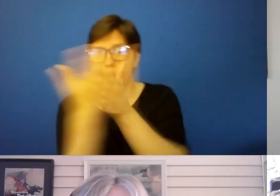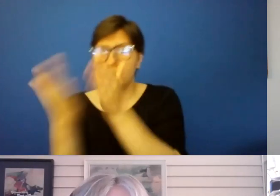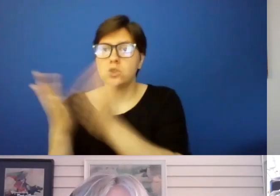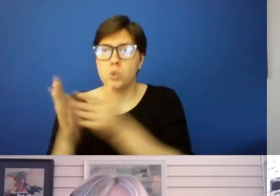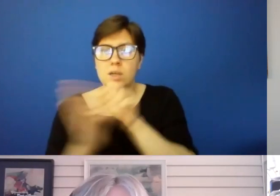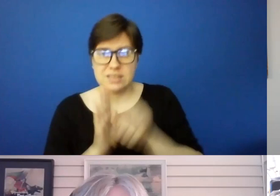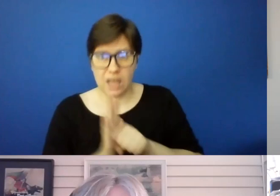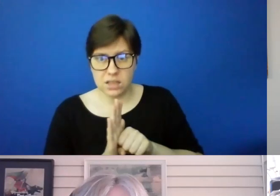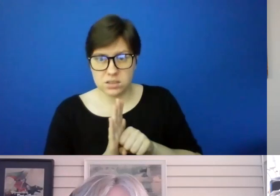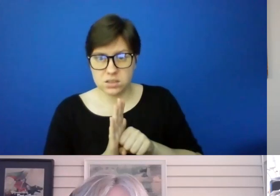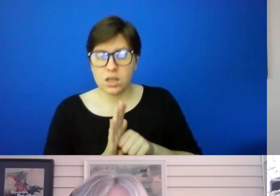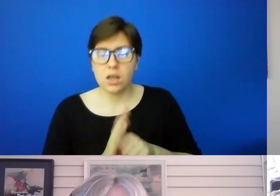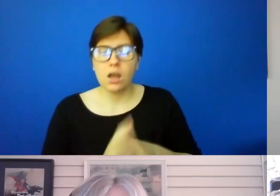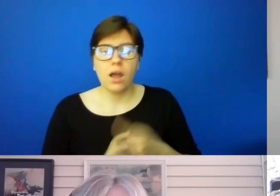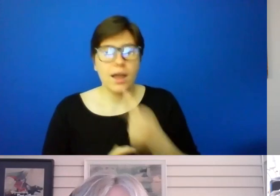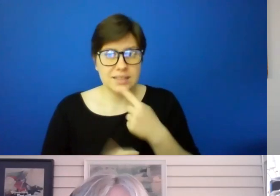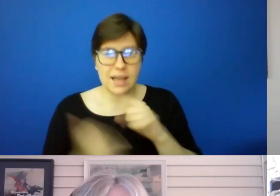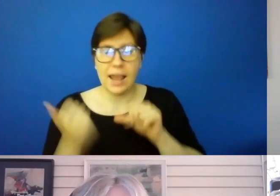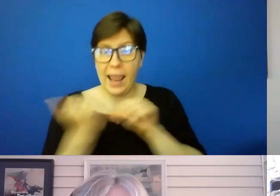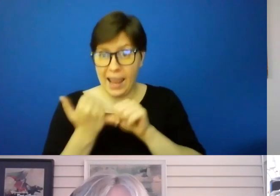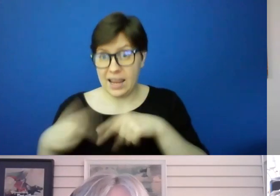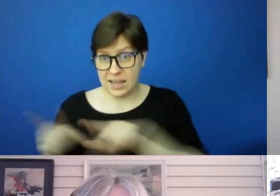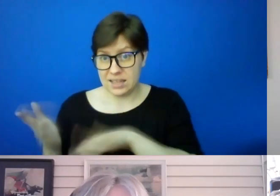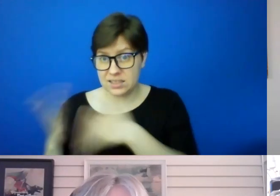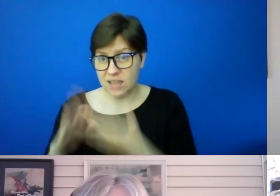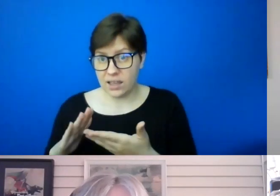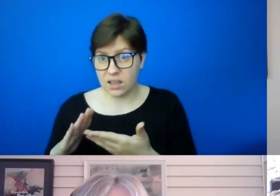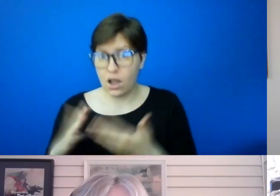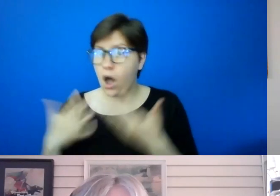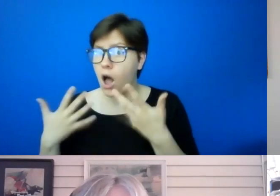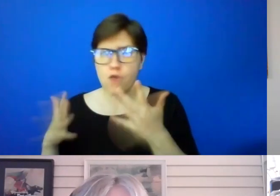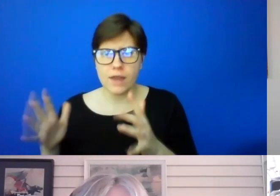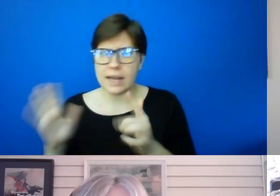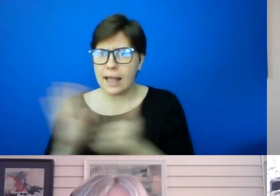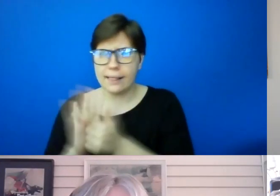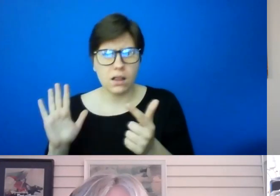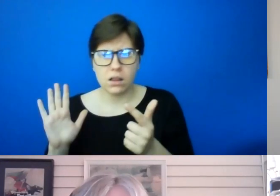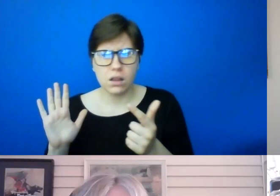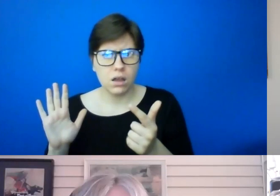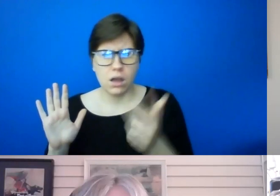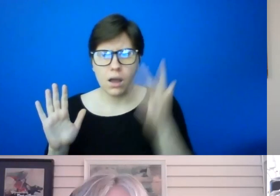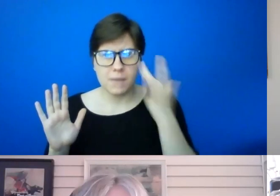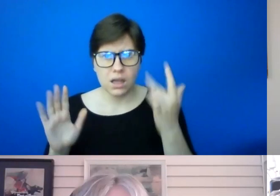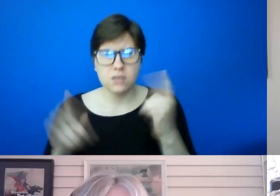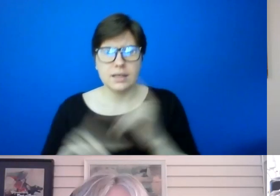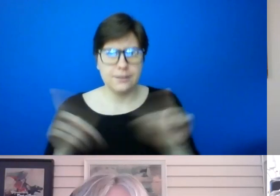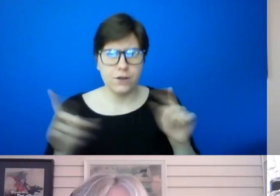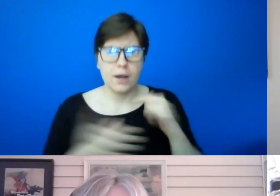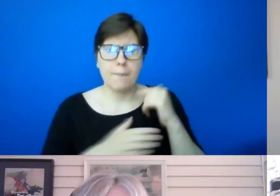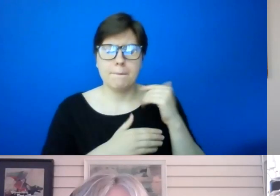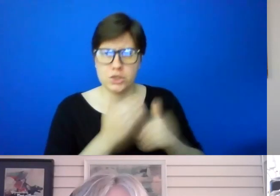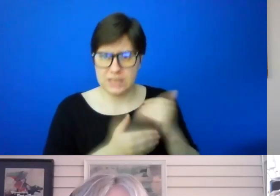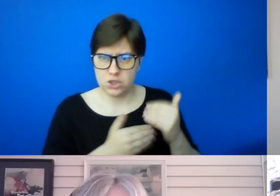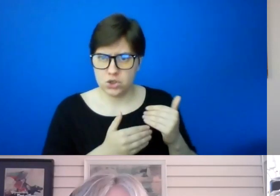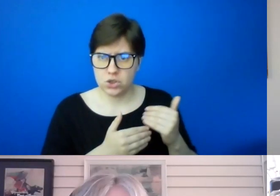saying that aid in dying is already illegal because it's a different procedure. And